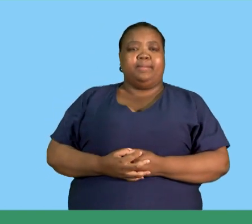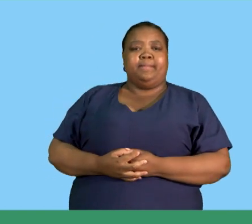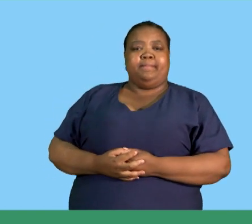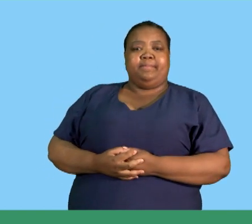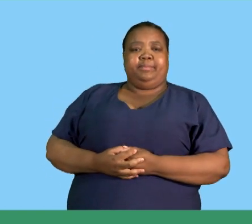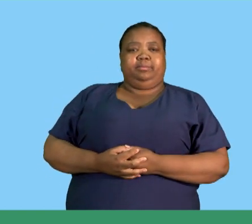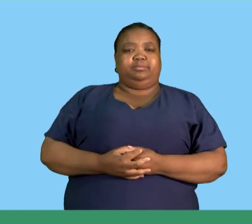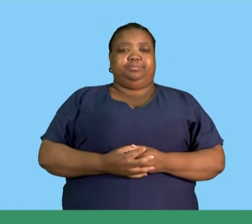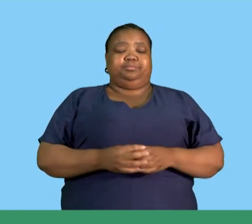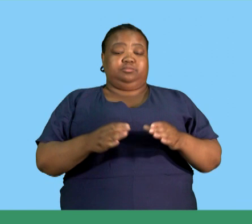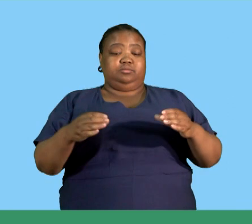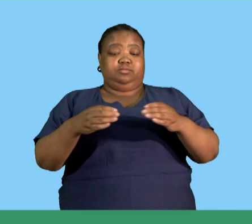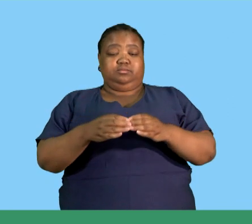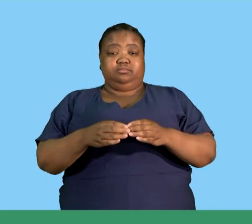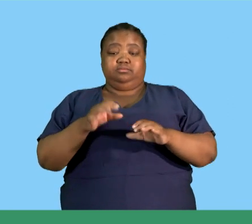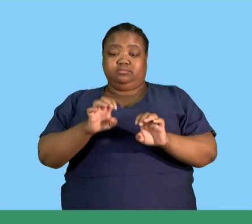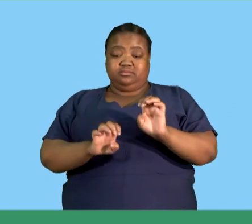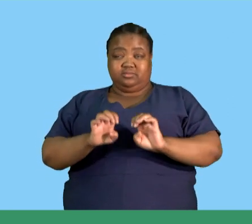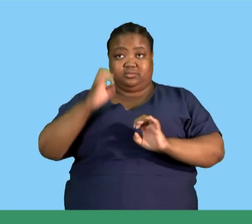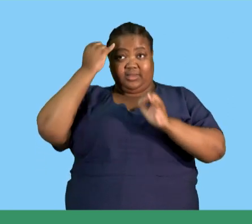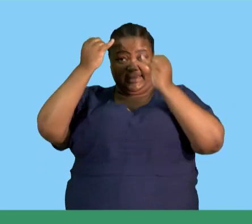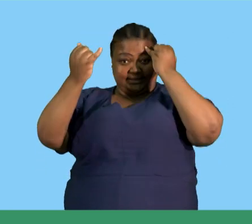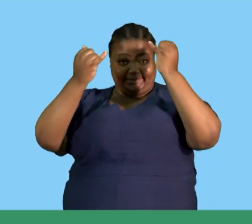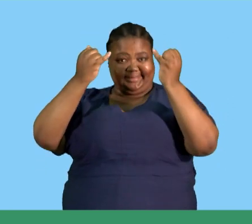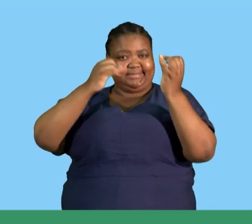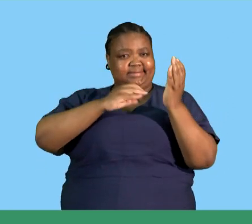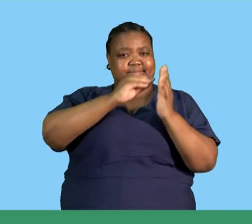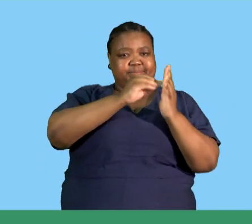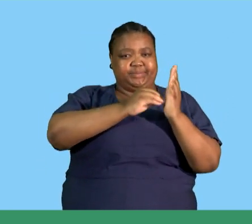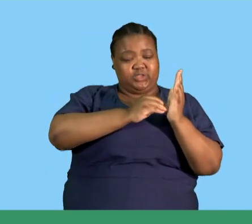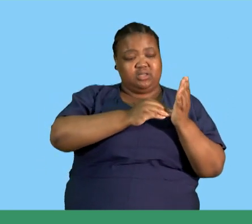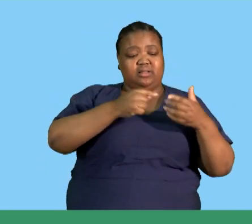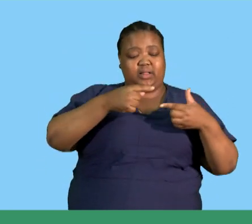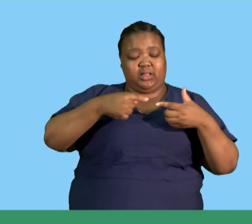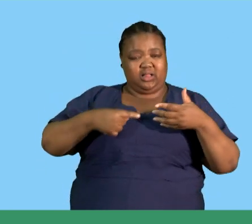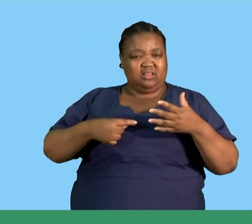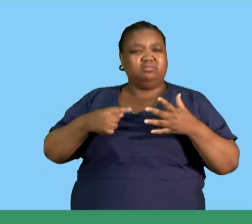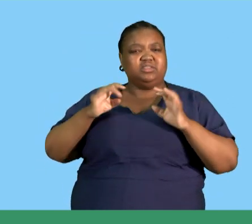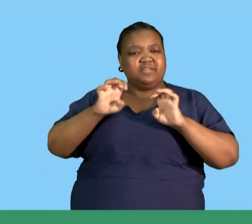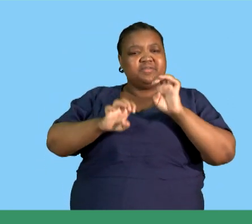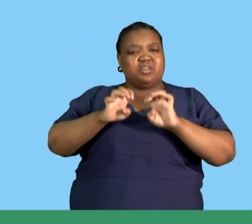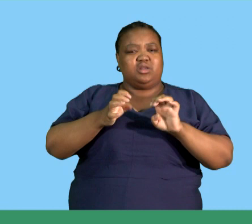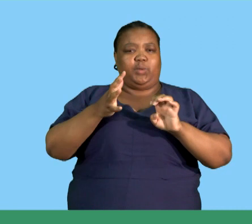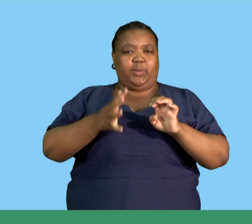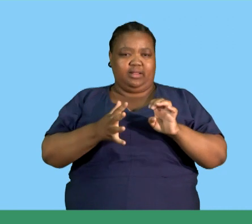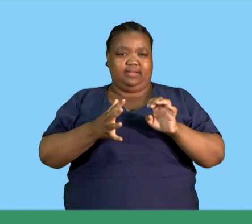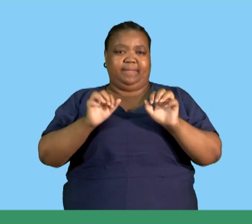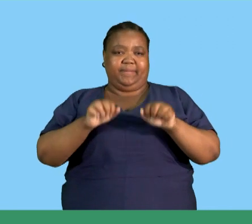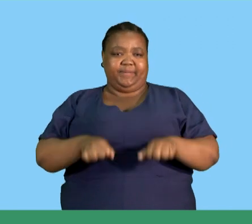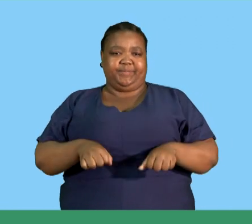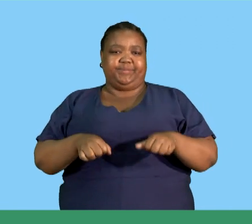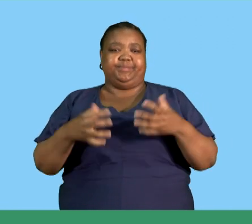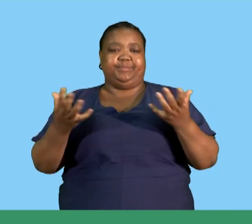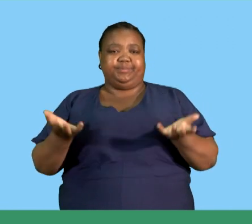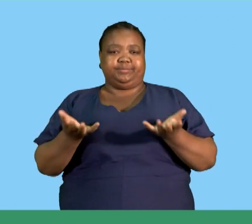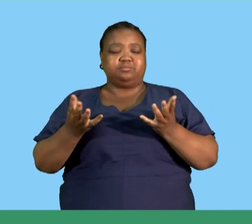what implement means. The group will evaluate all the ideas and combine similar ones or draw up a refined